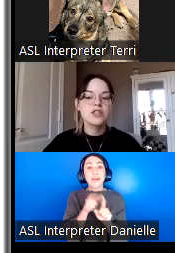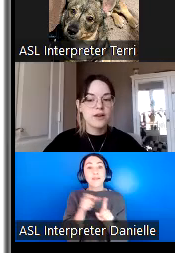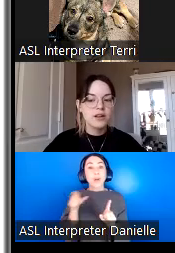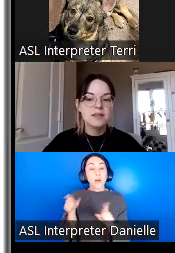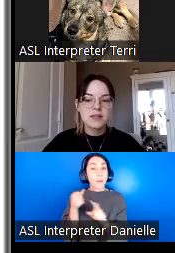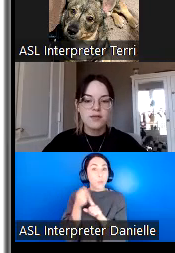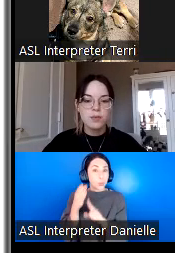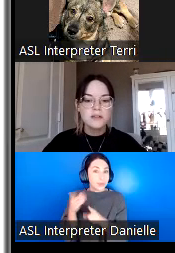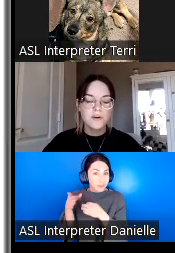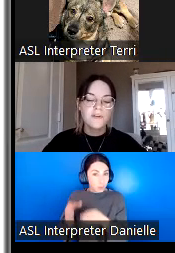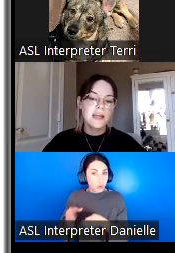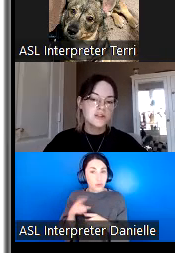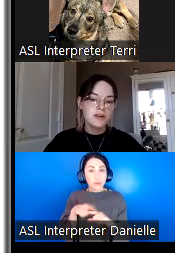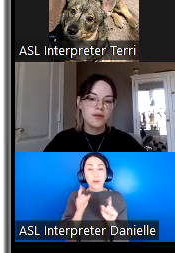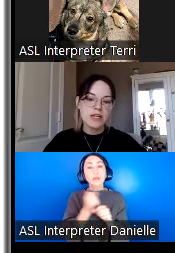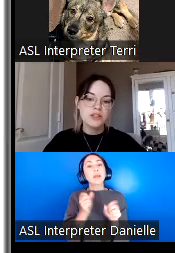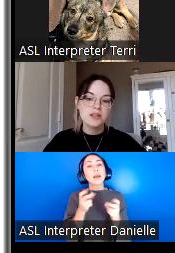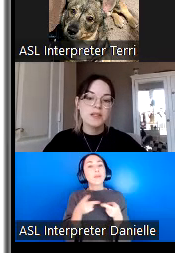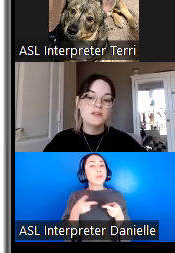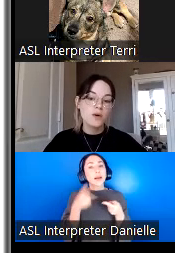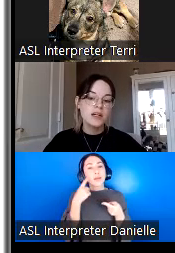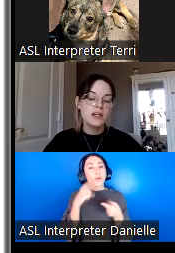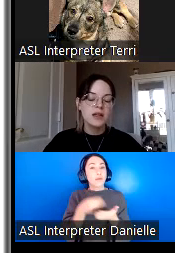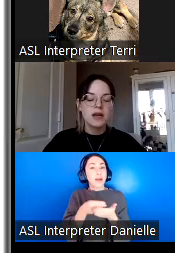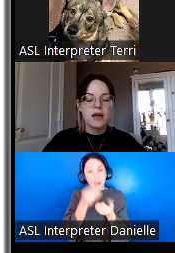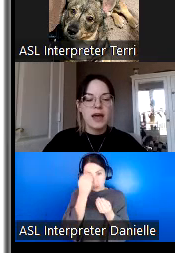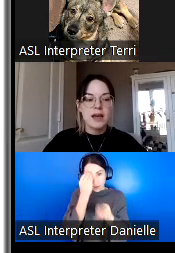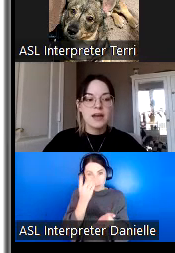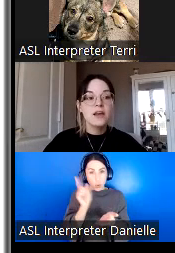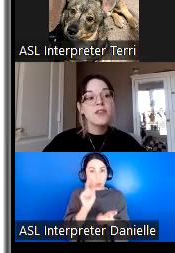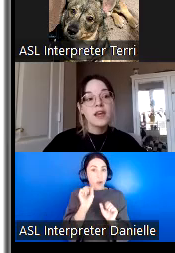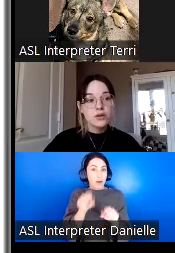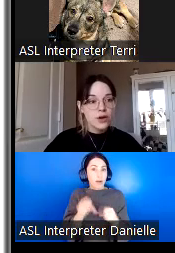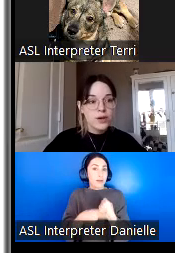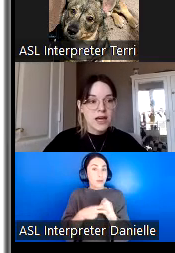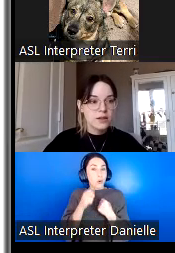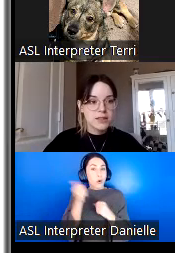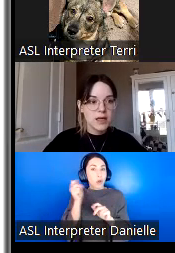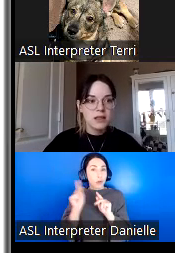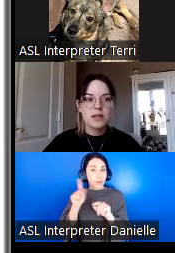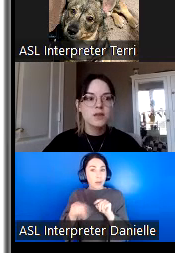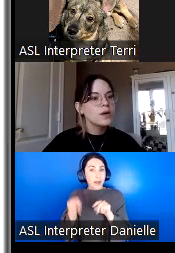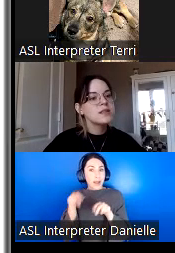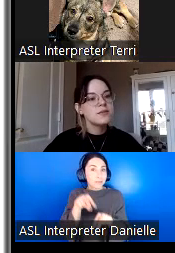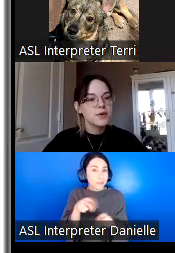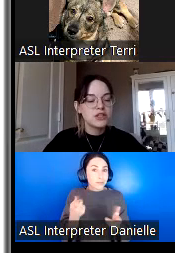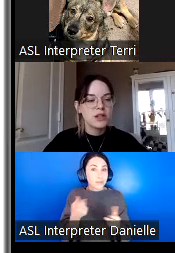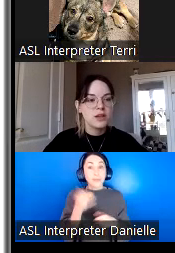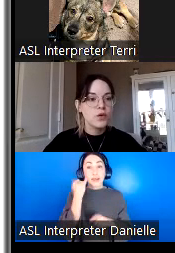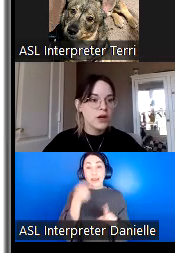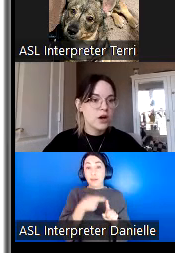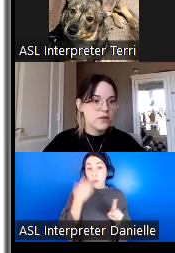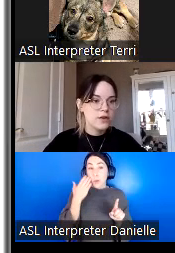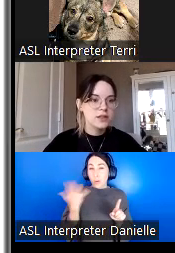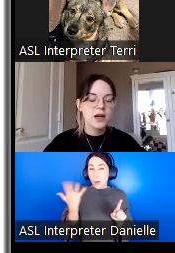but just generally a safe place for financial information to be stored. And if they don't know what that looks like, that's always